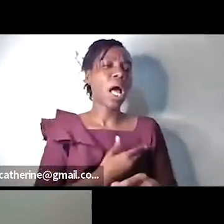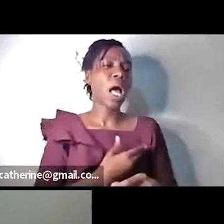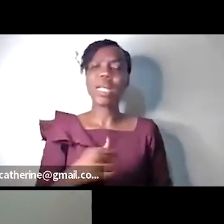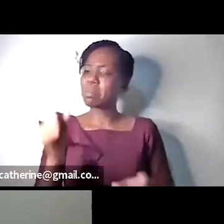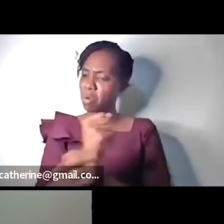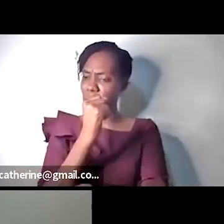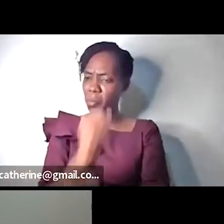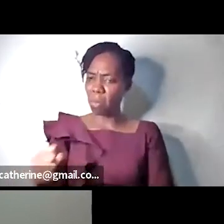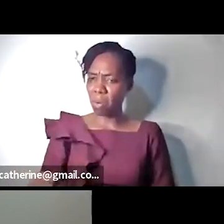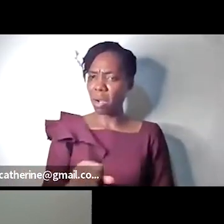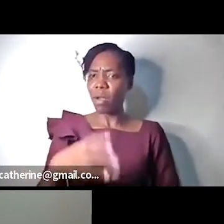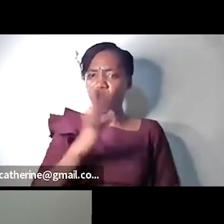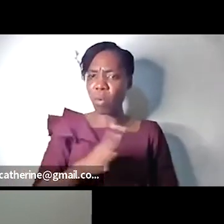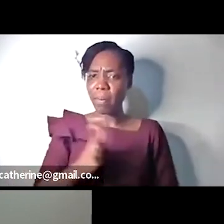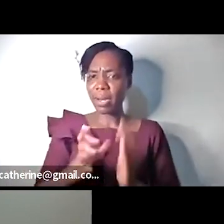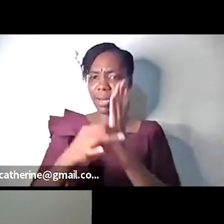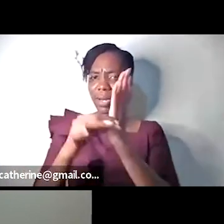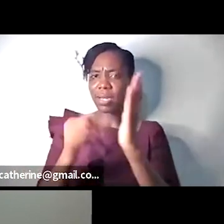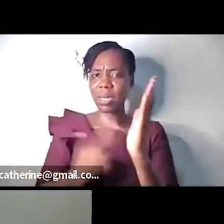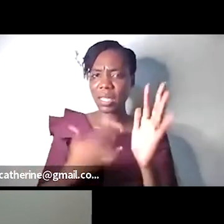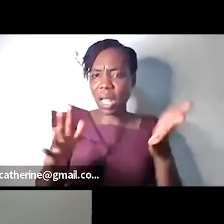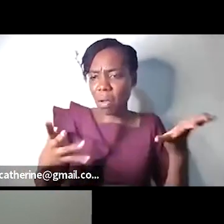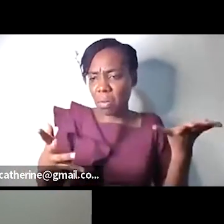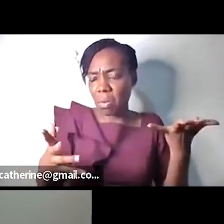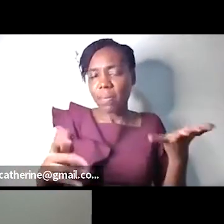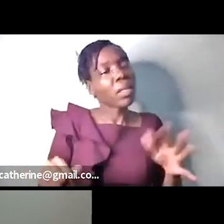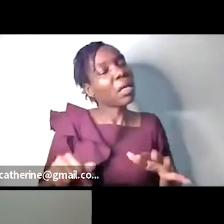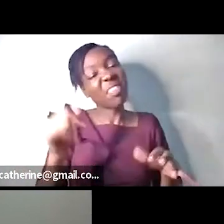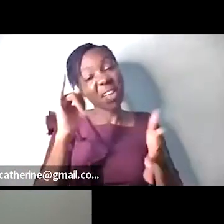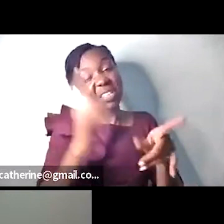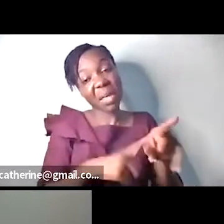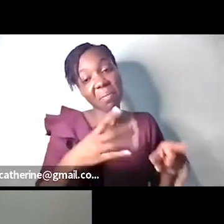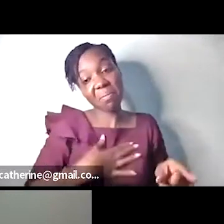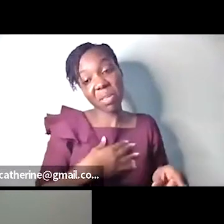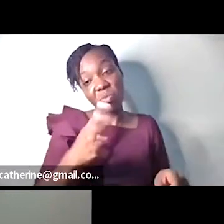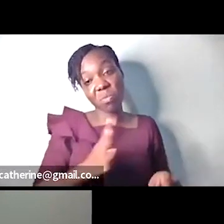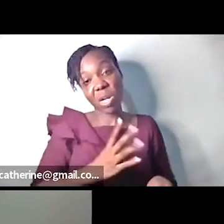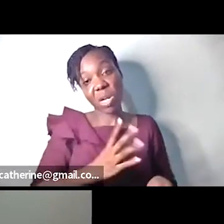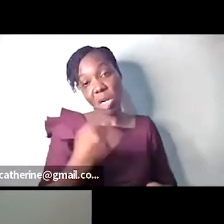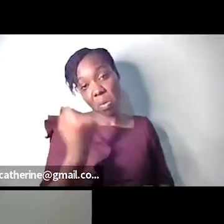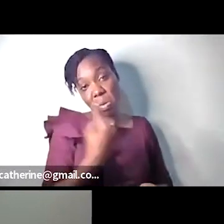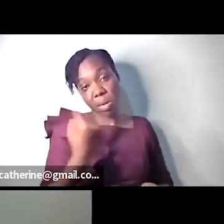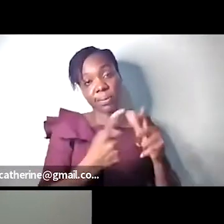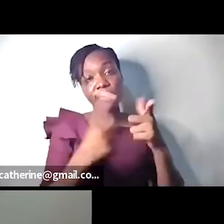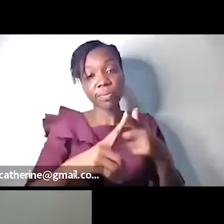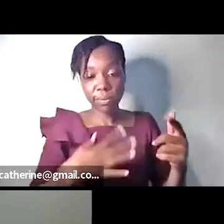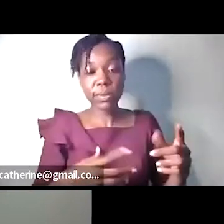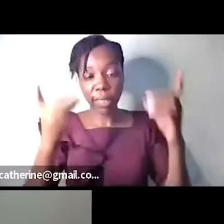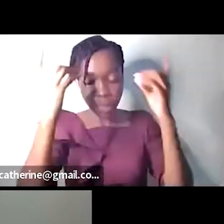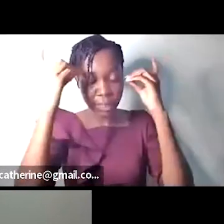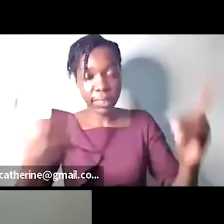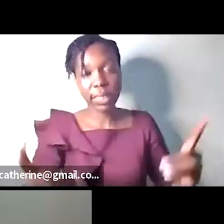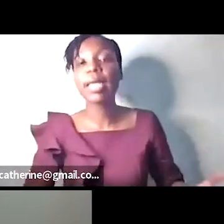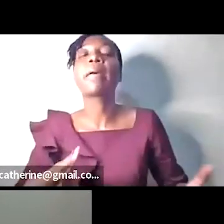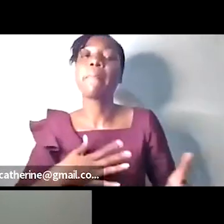because by then I was the only woman in the board and I made a decision. I am going to do this. I made